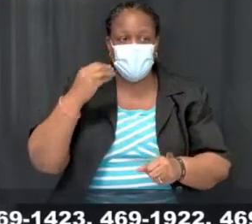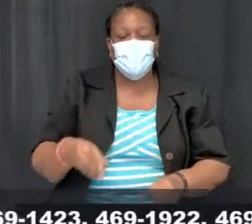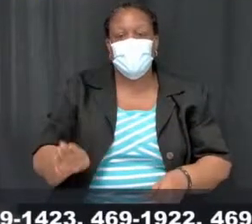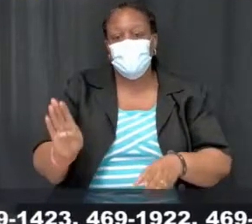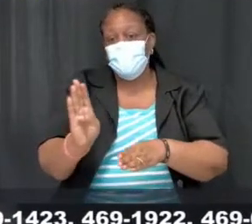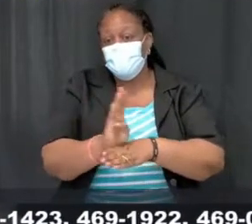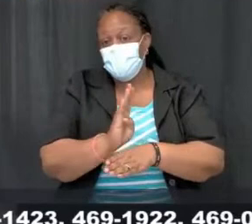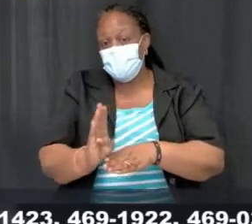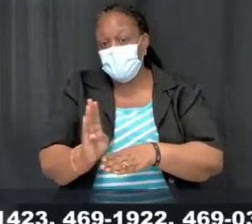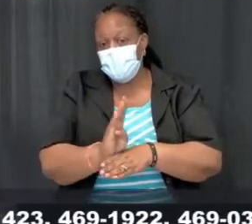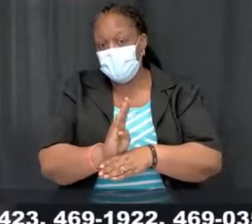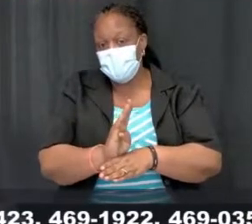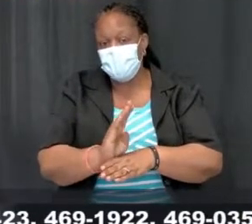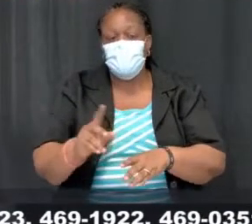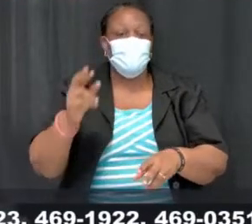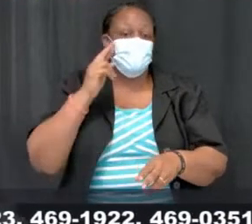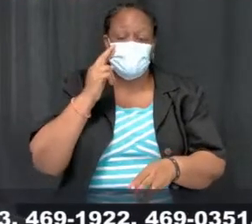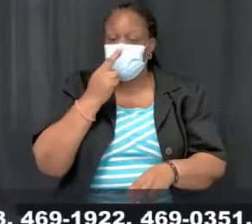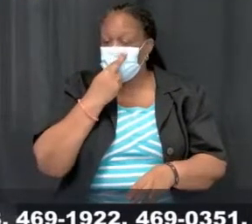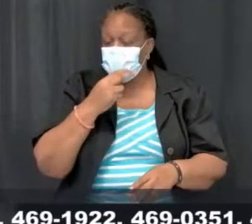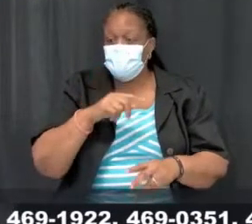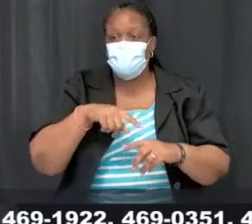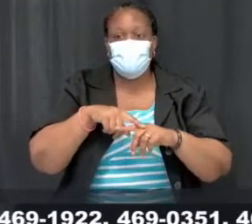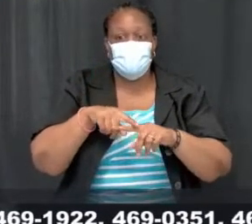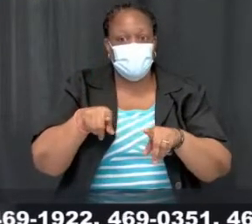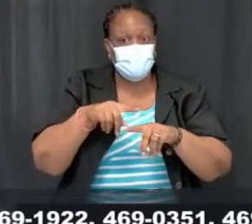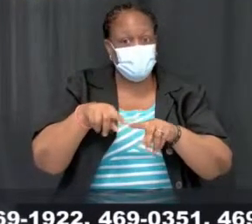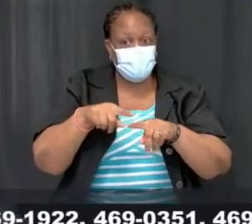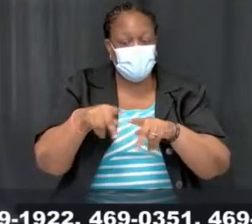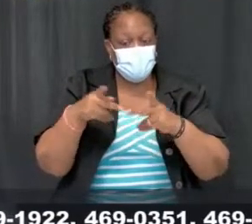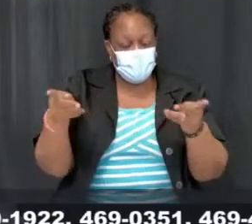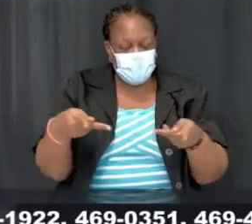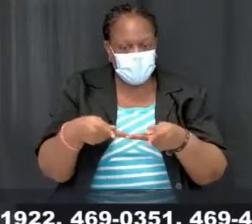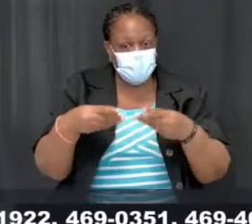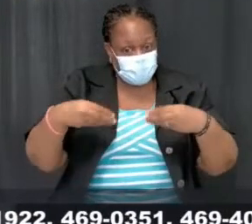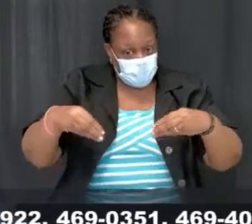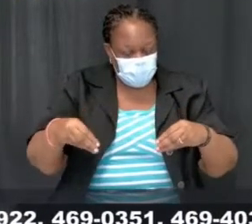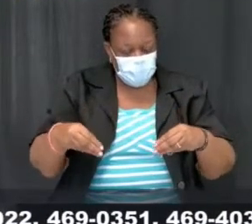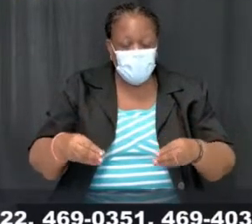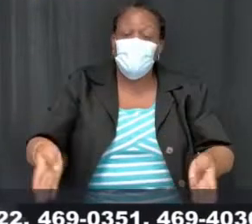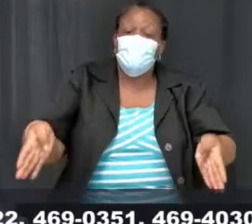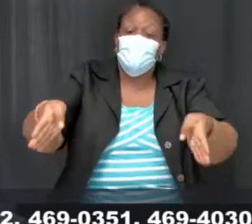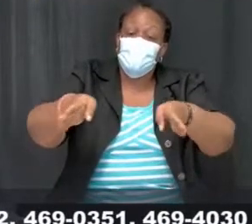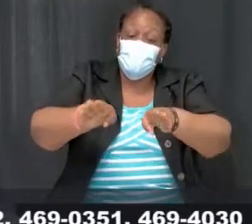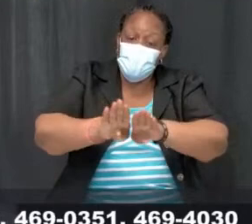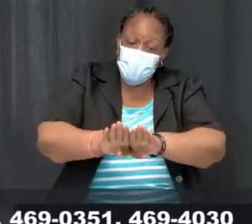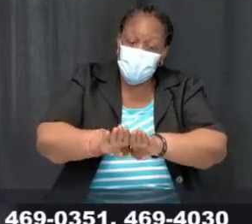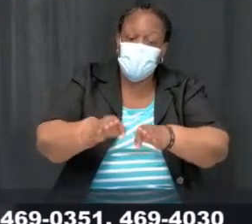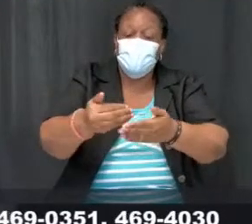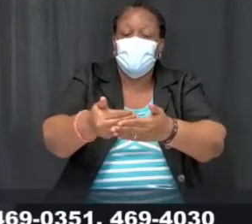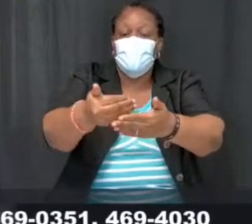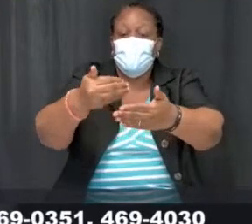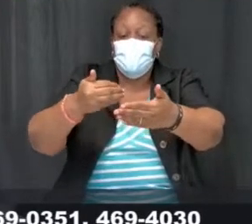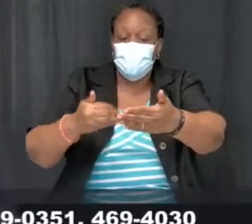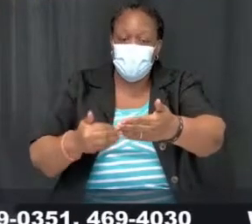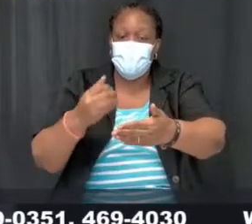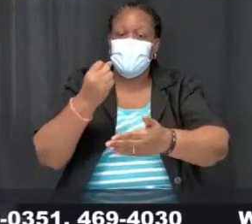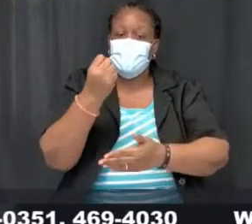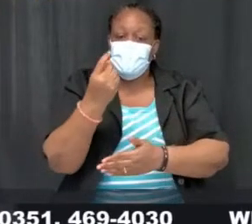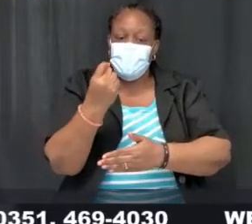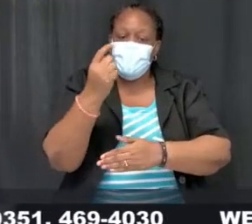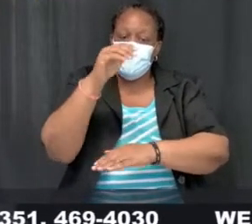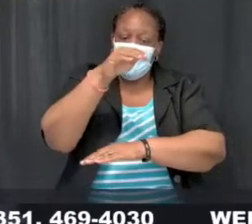encouraged to close their operations in sufficient time to permit their staff and patrons to get home before